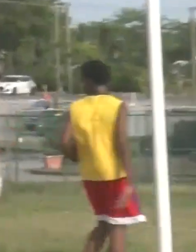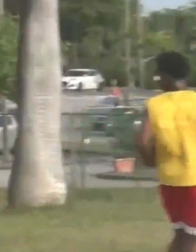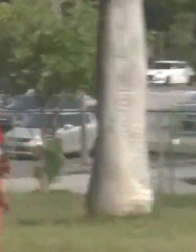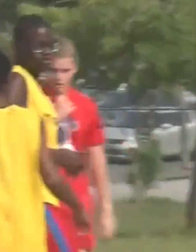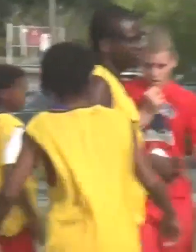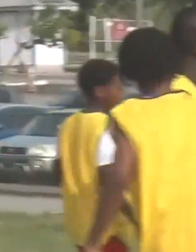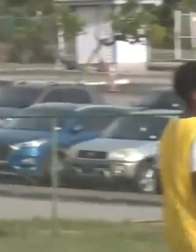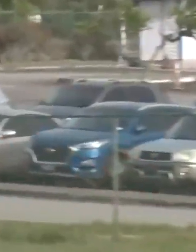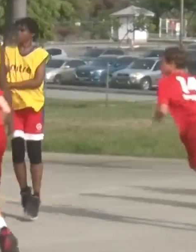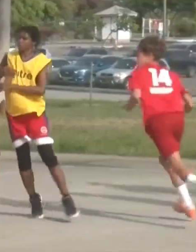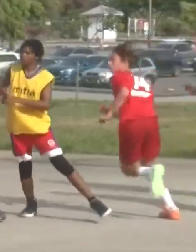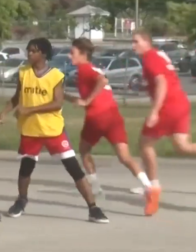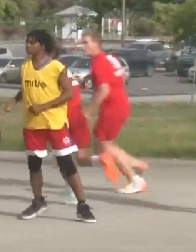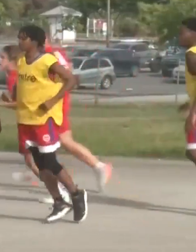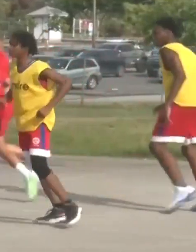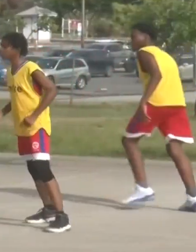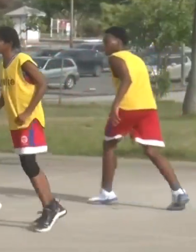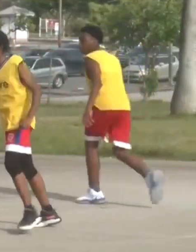at it twice.